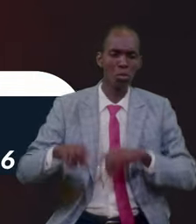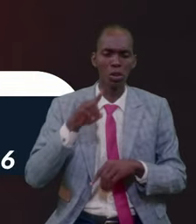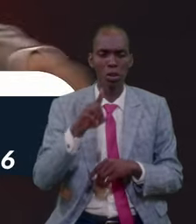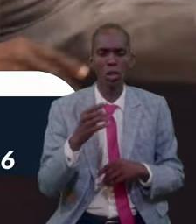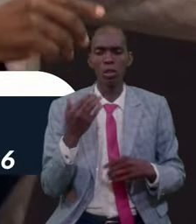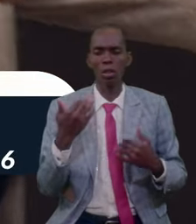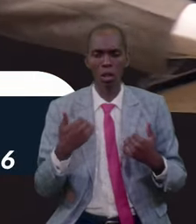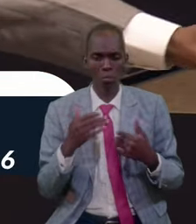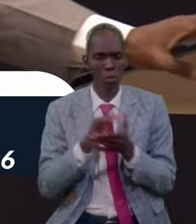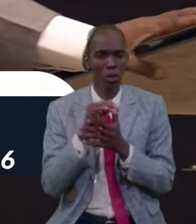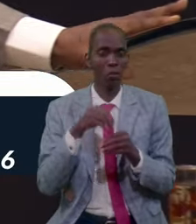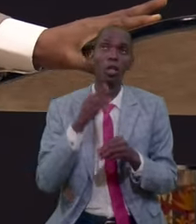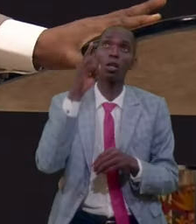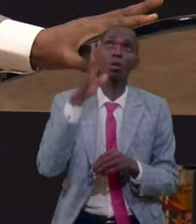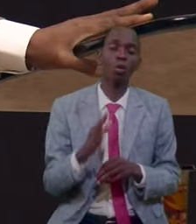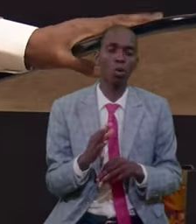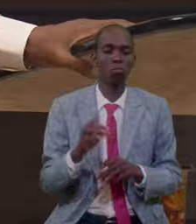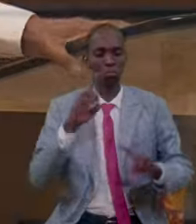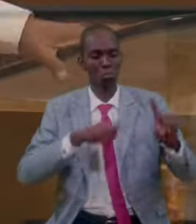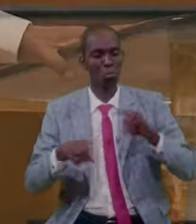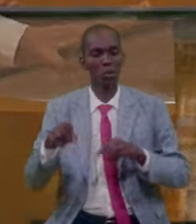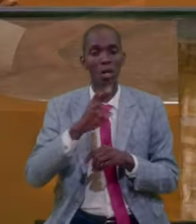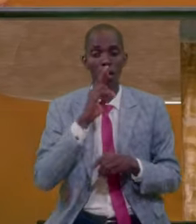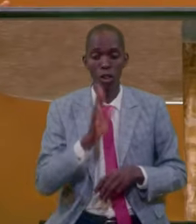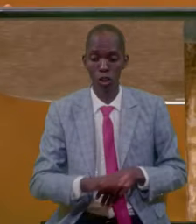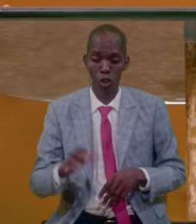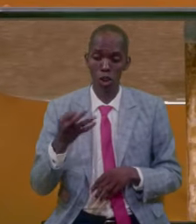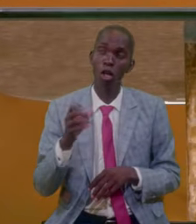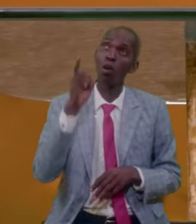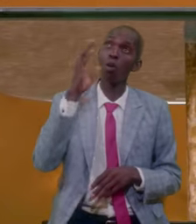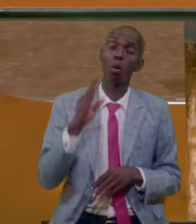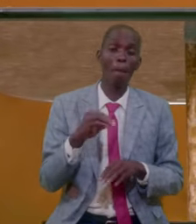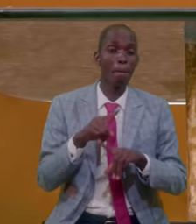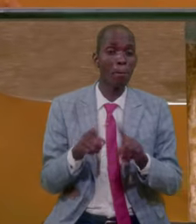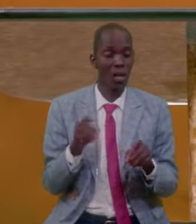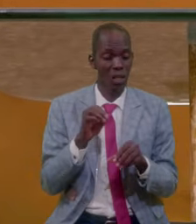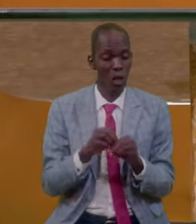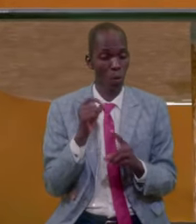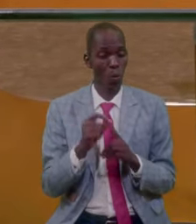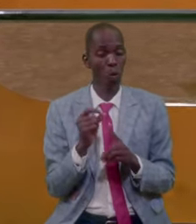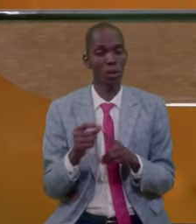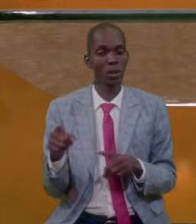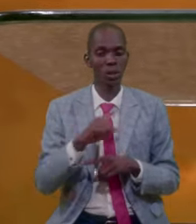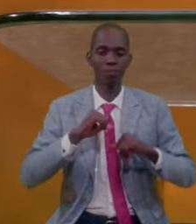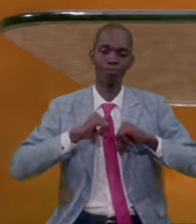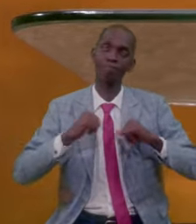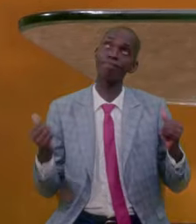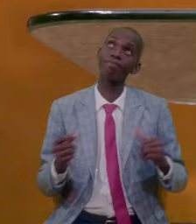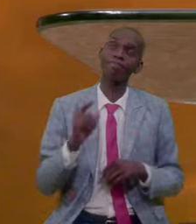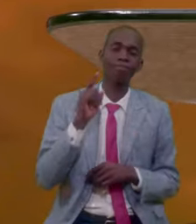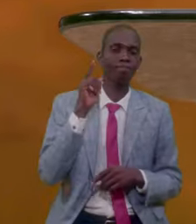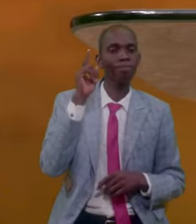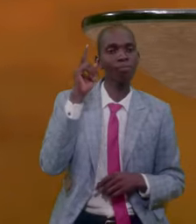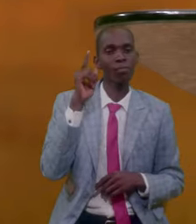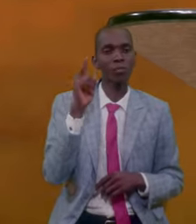they're children of God. But in works, they deny him, being